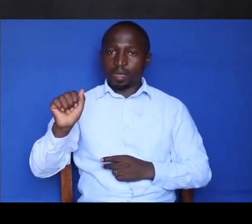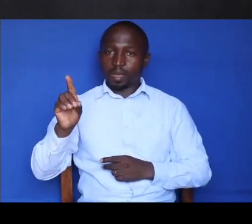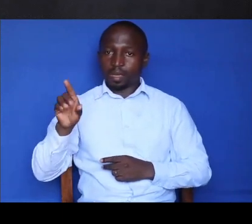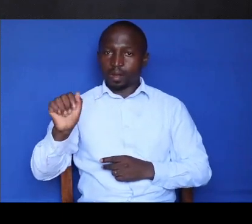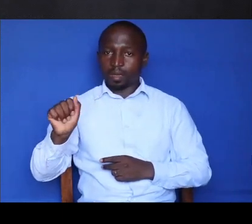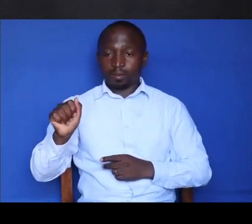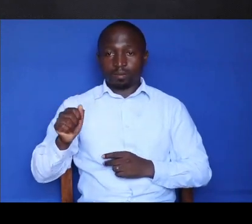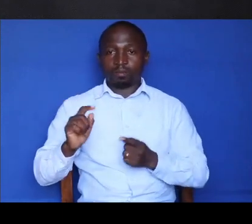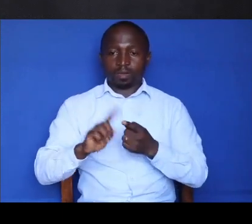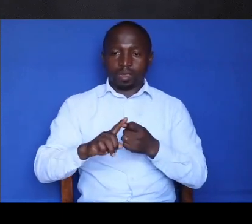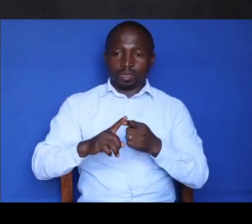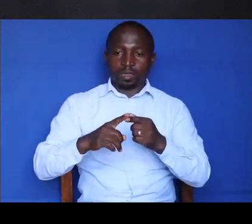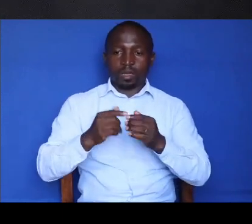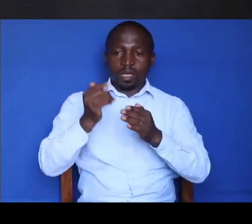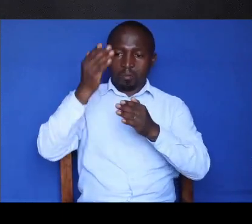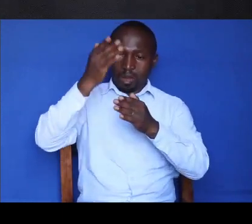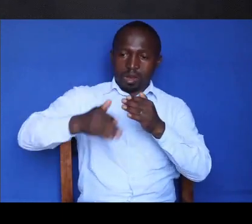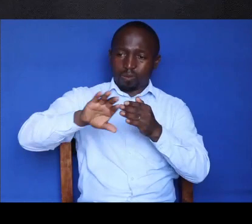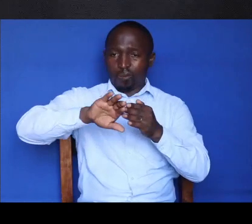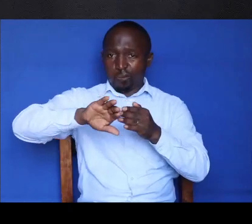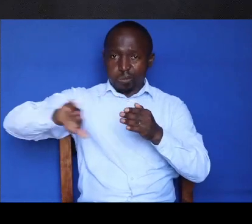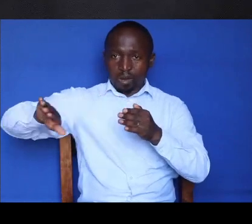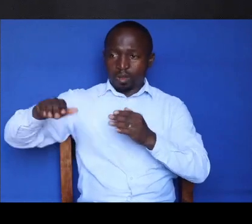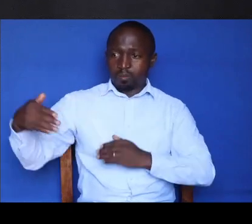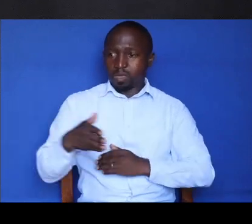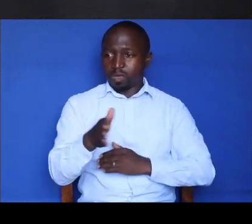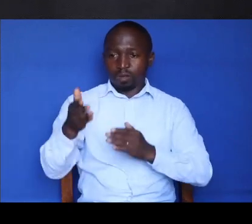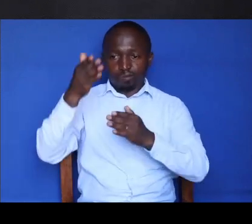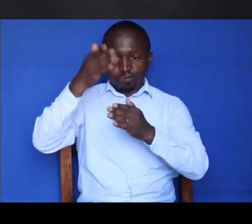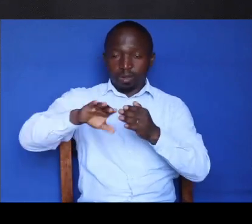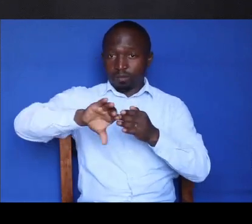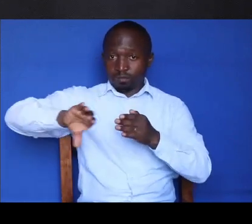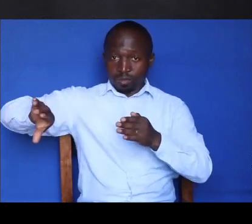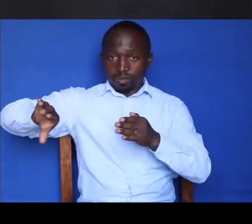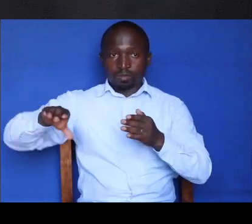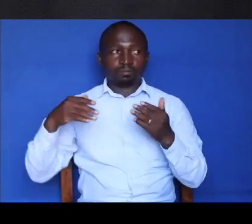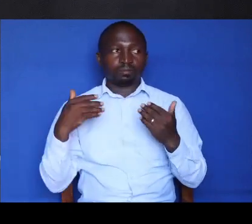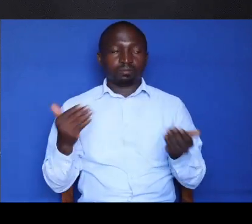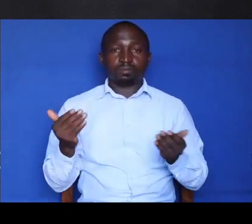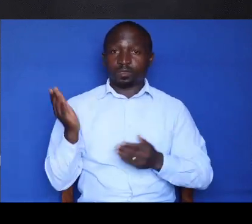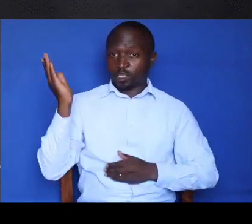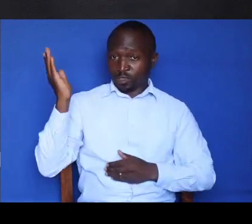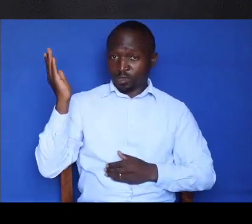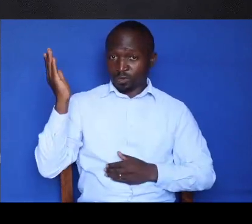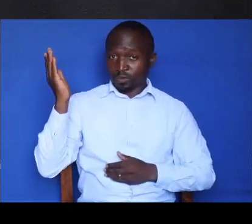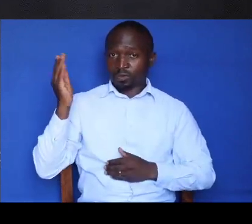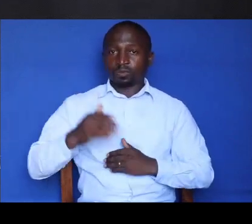Look here. This is river